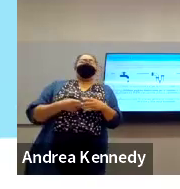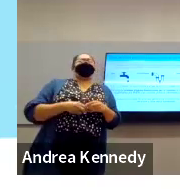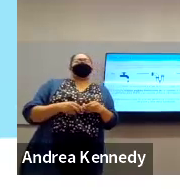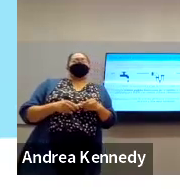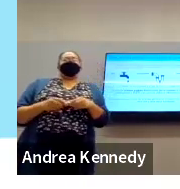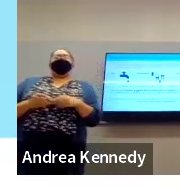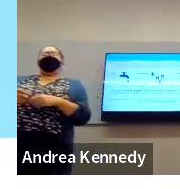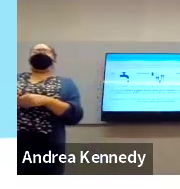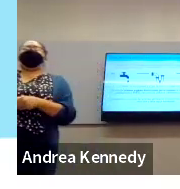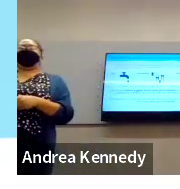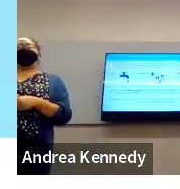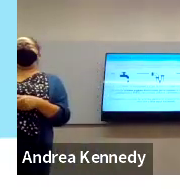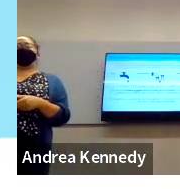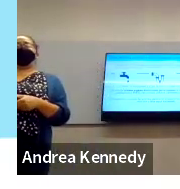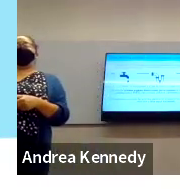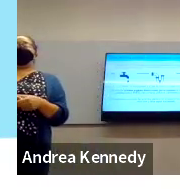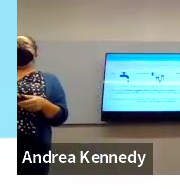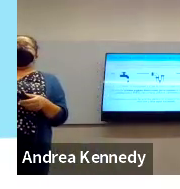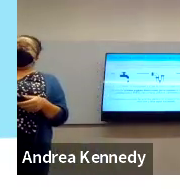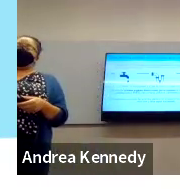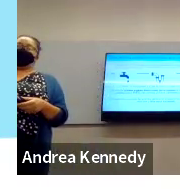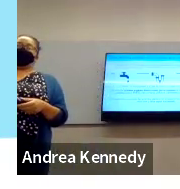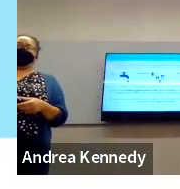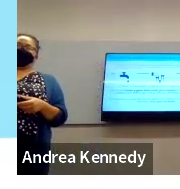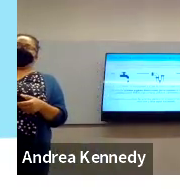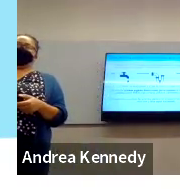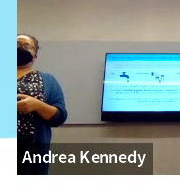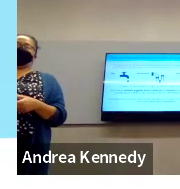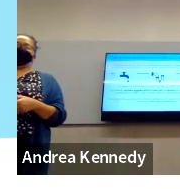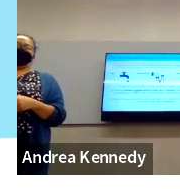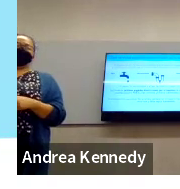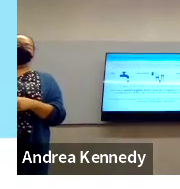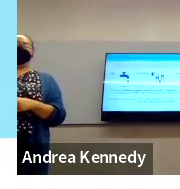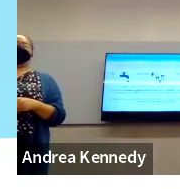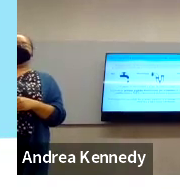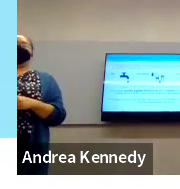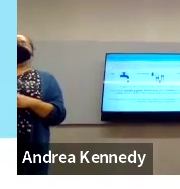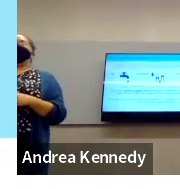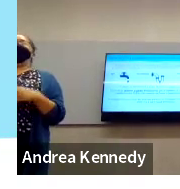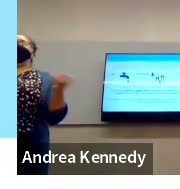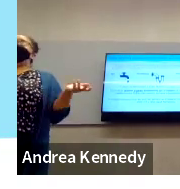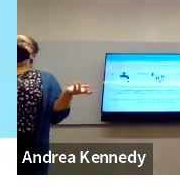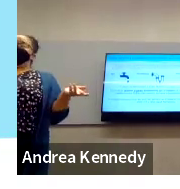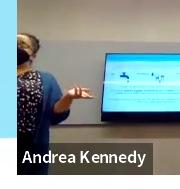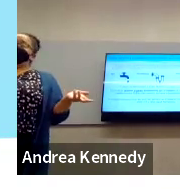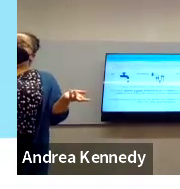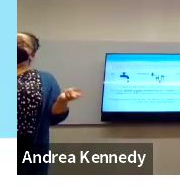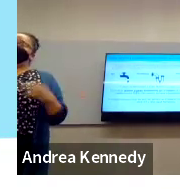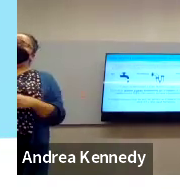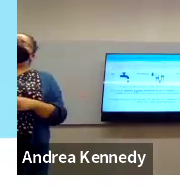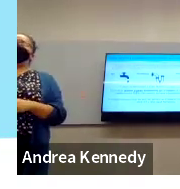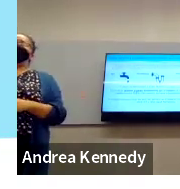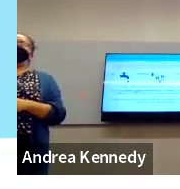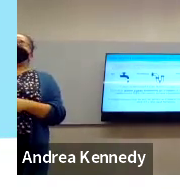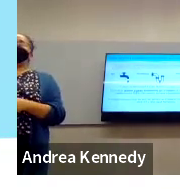year. Because right now, especially what we've heard from the community, especially with people who are using